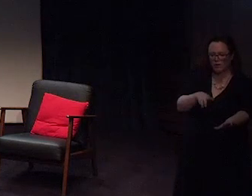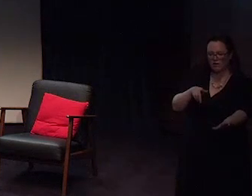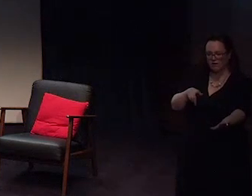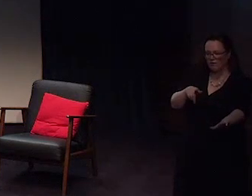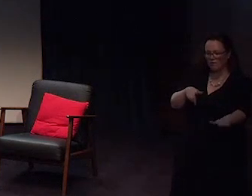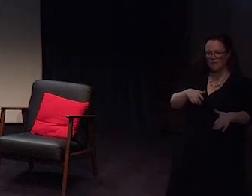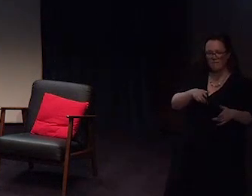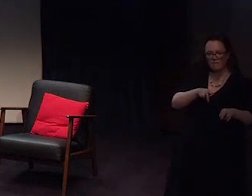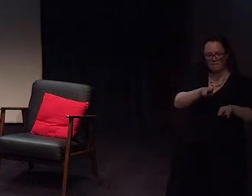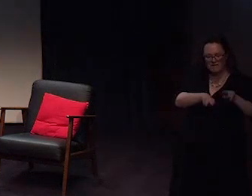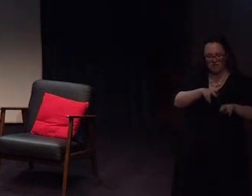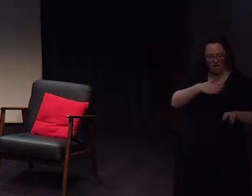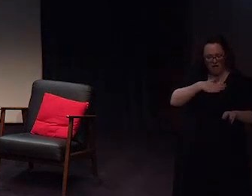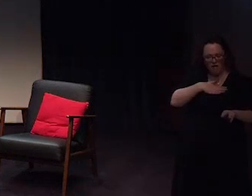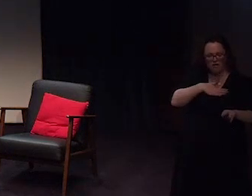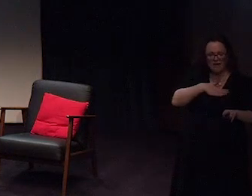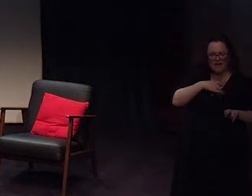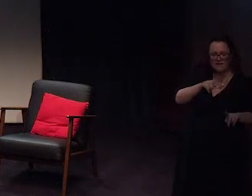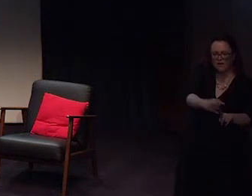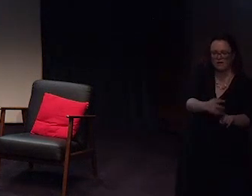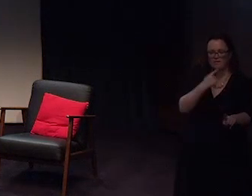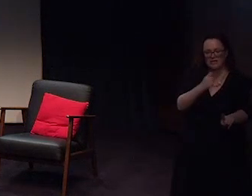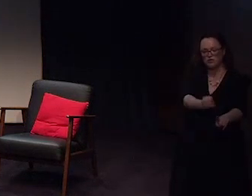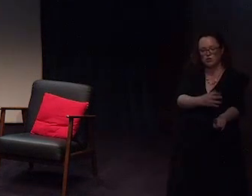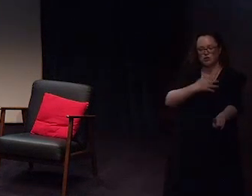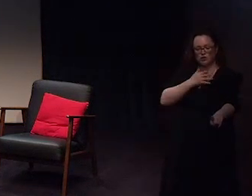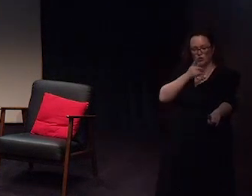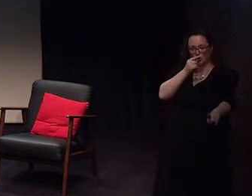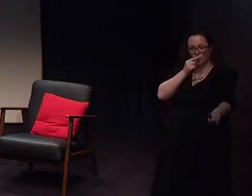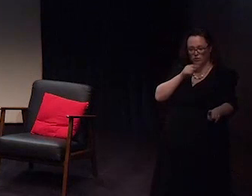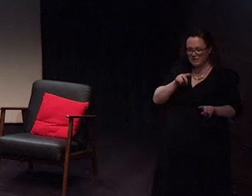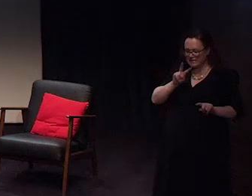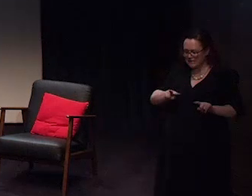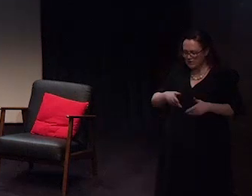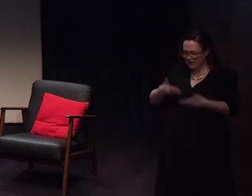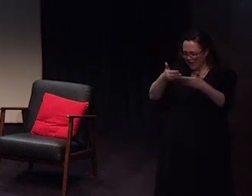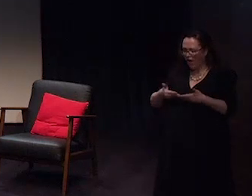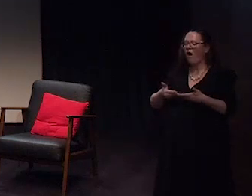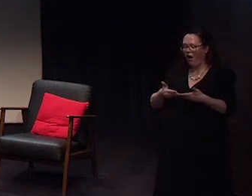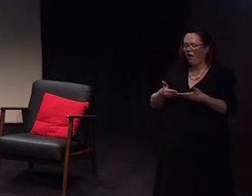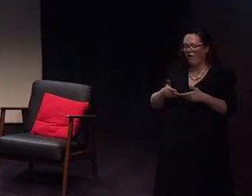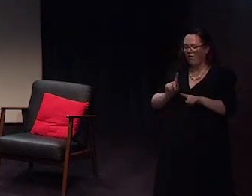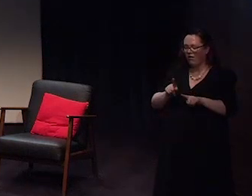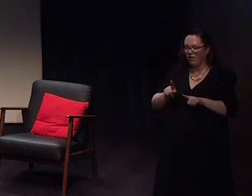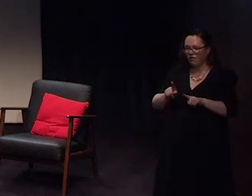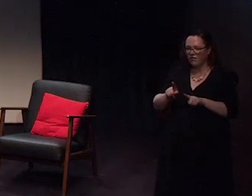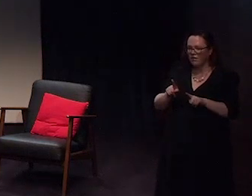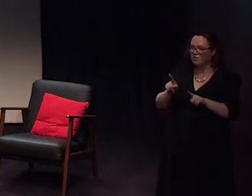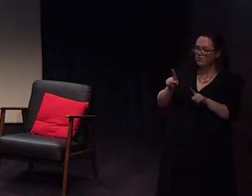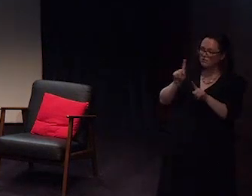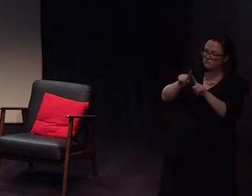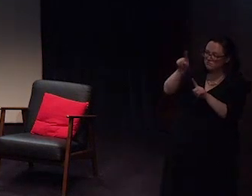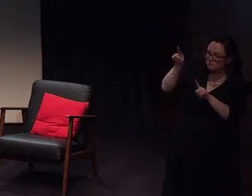density, which each heartbeat at specific point on the face, and is trained on different populations